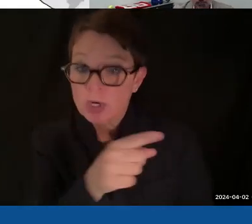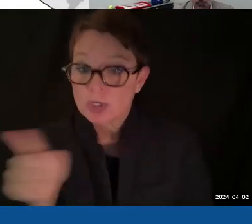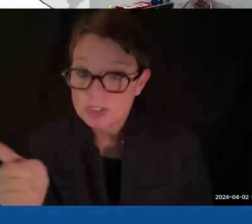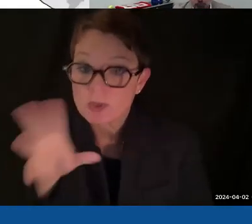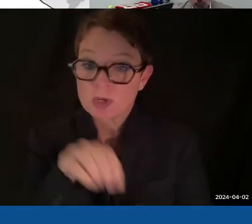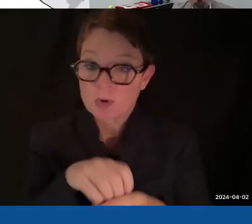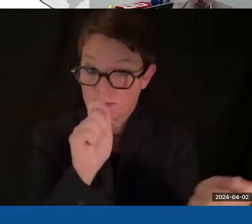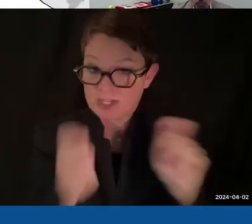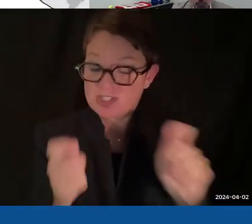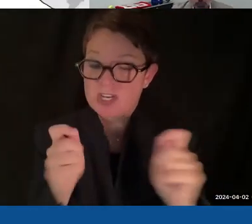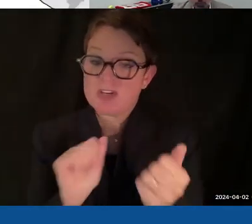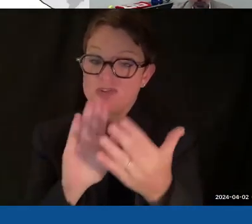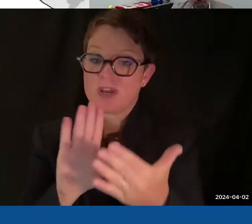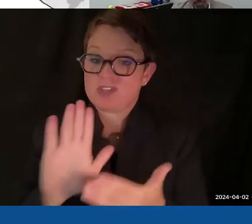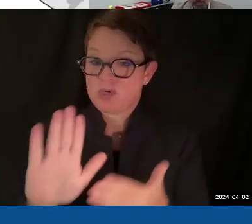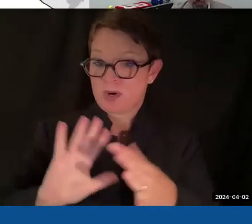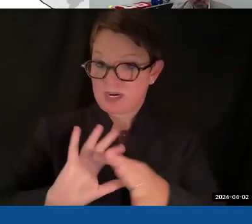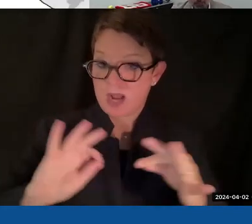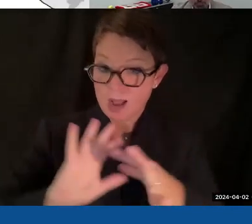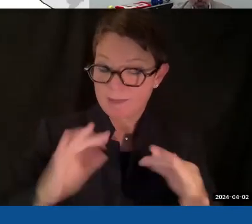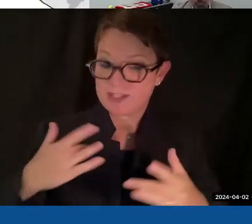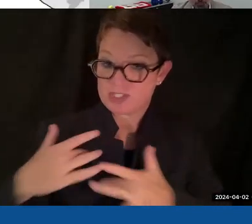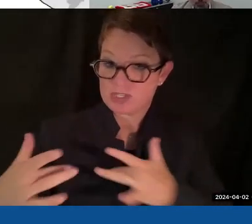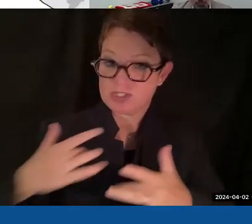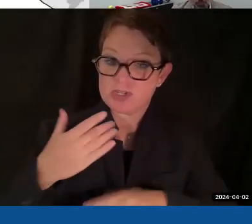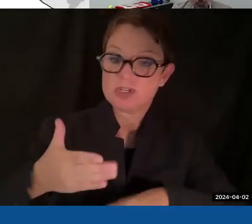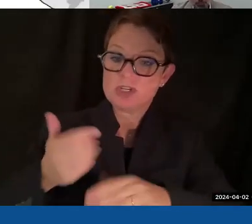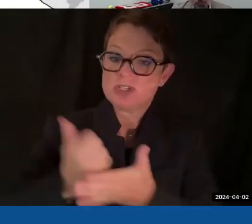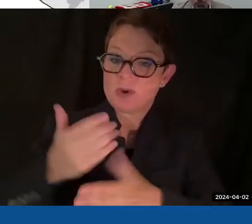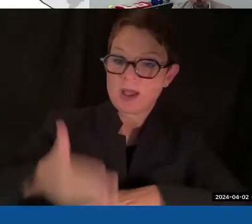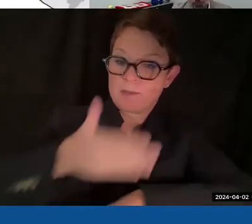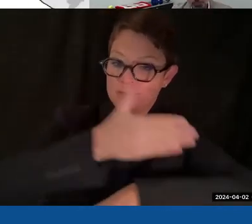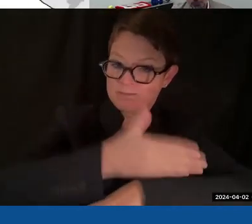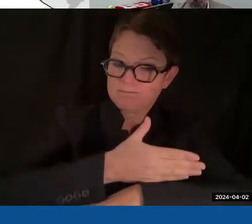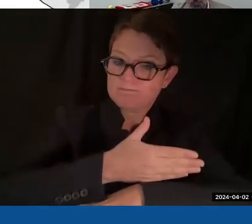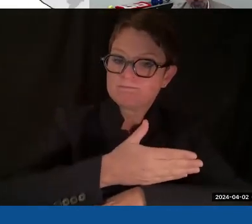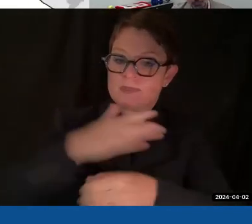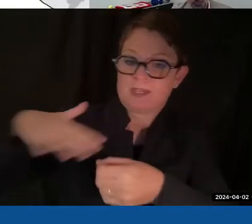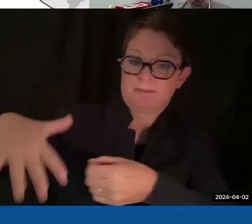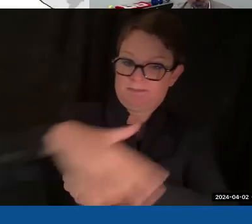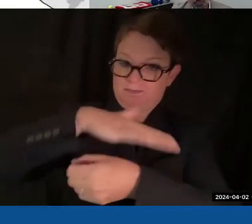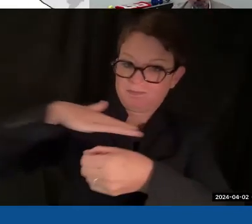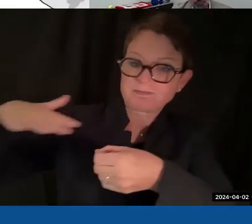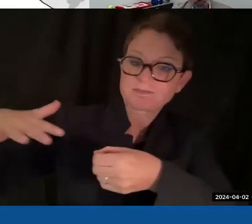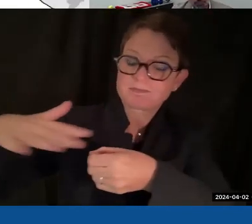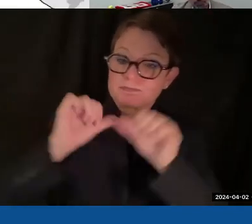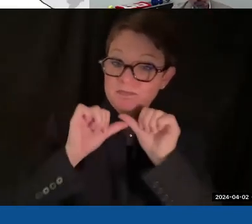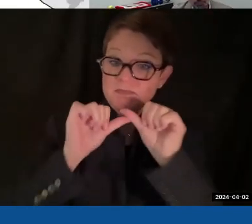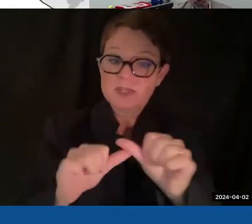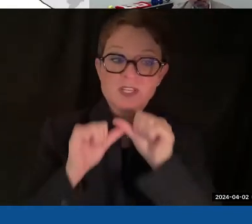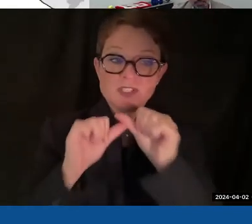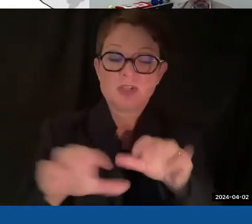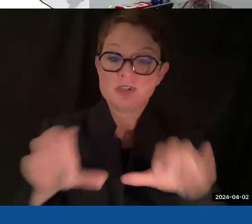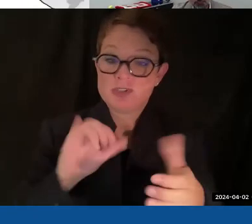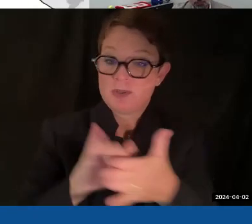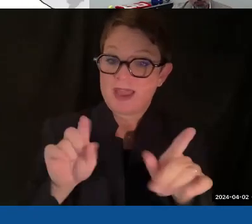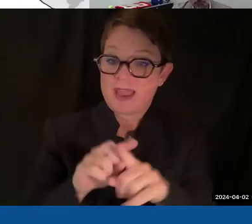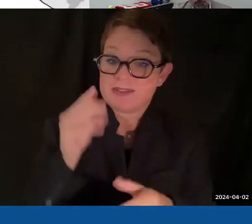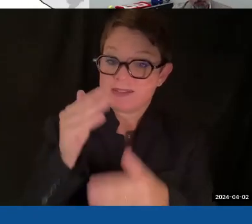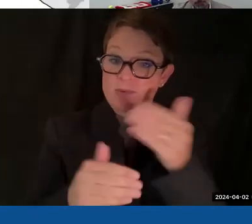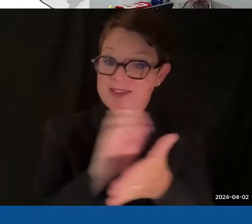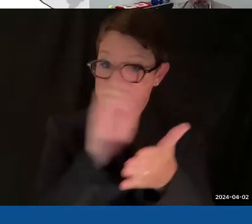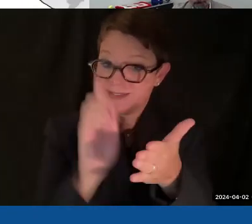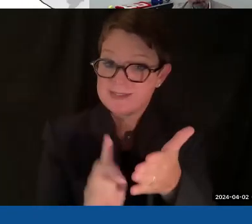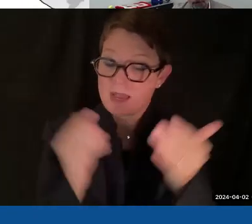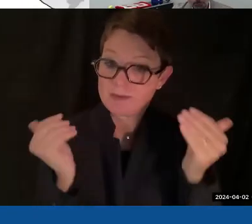incorporated changes that address these comments to help enhance the public realm. And we will continue to do so as the design